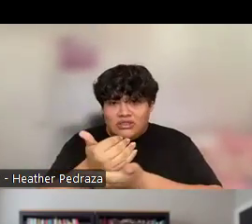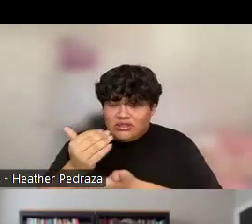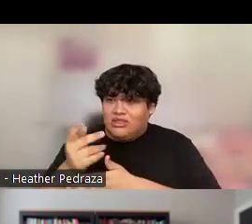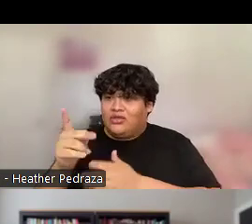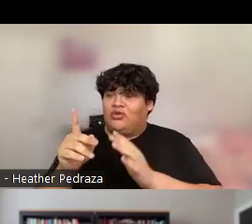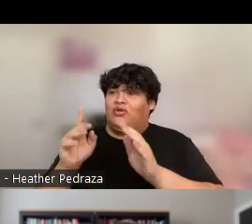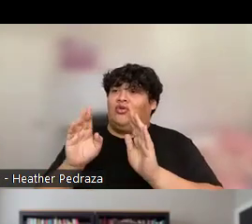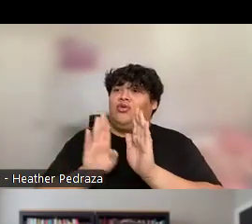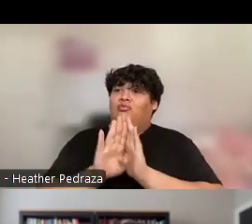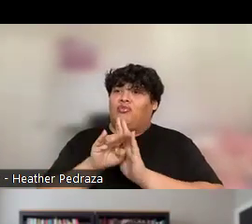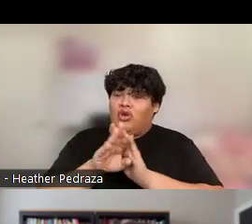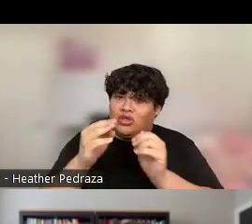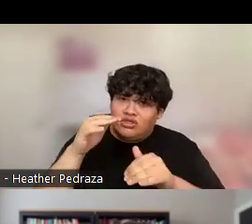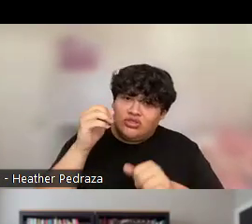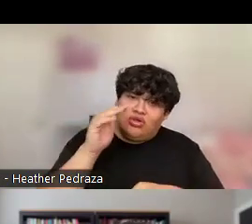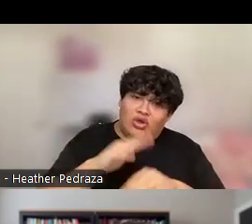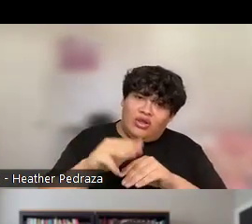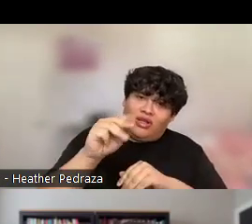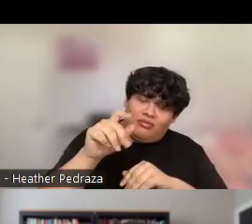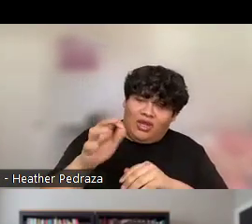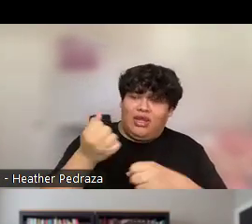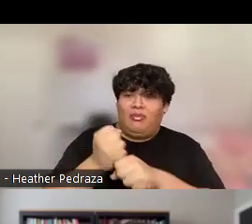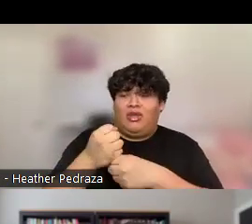the MPA and informing decisions.